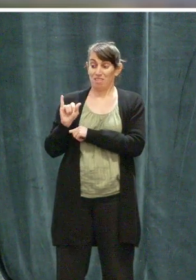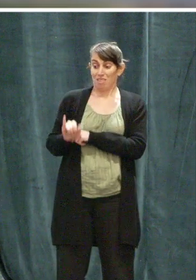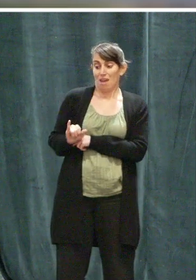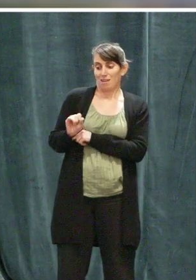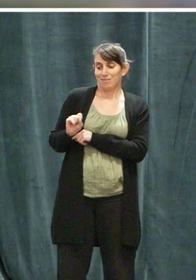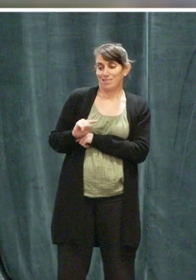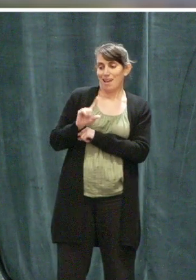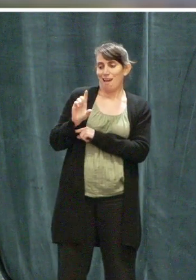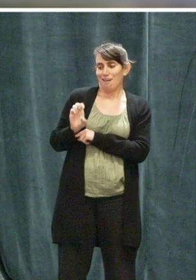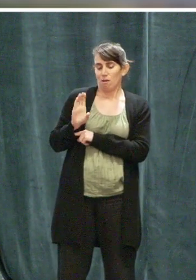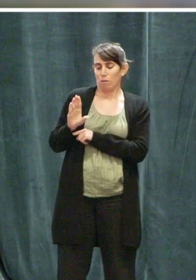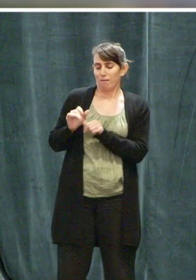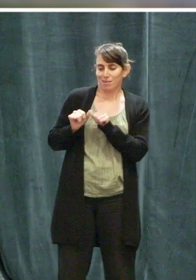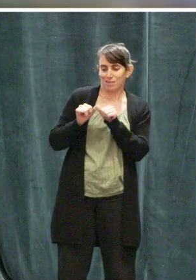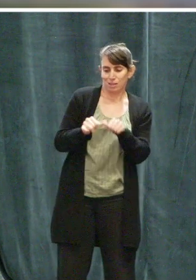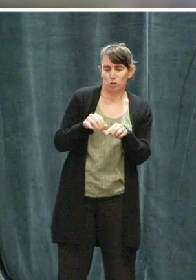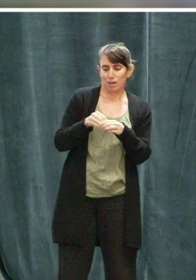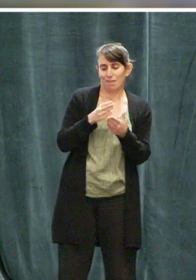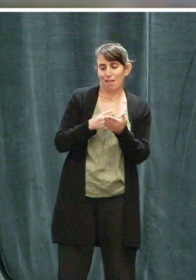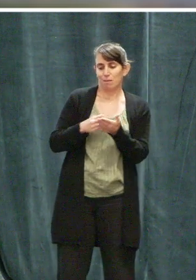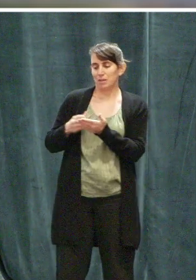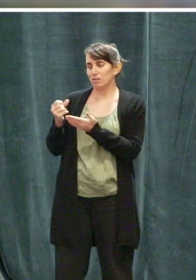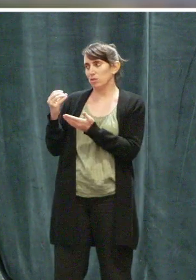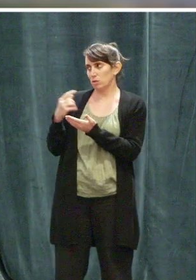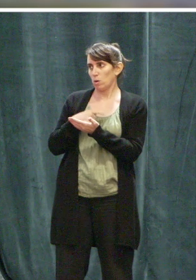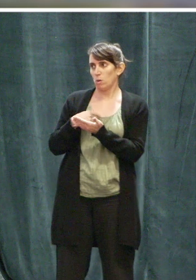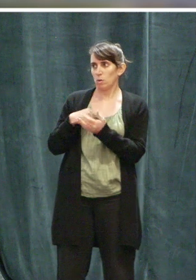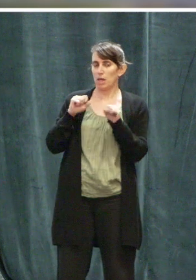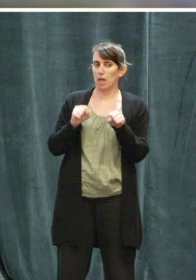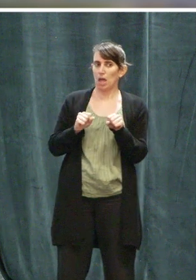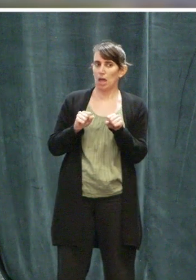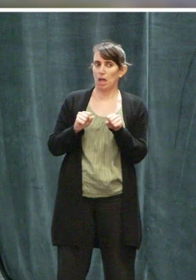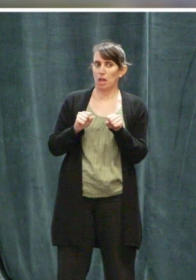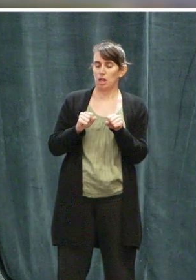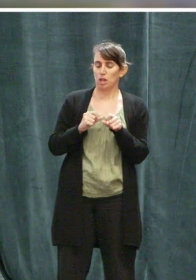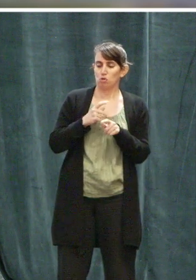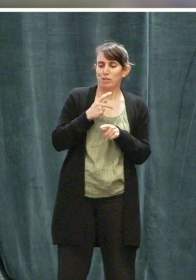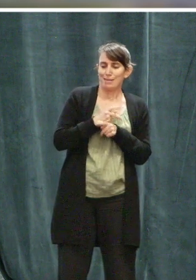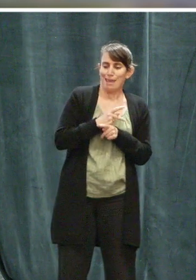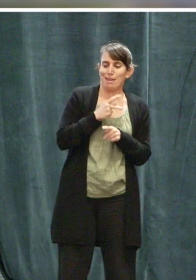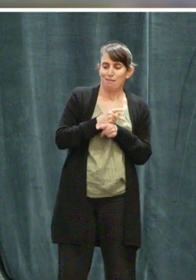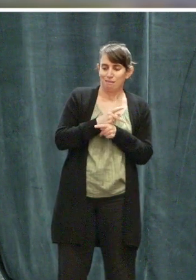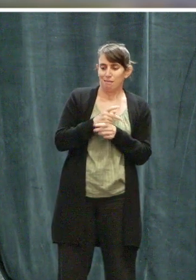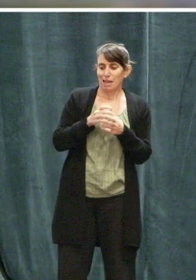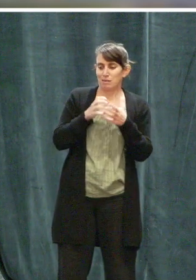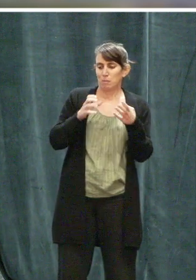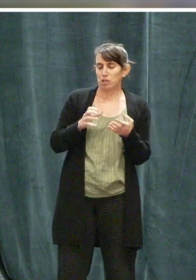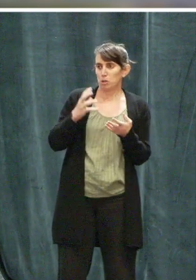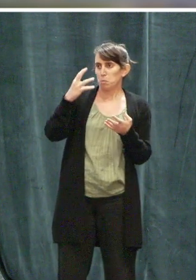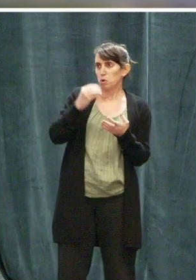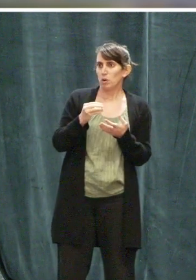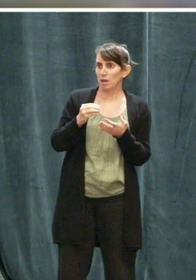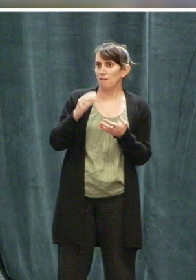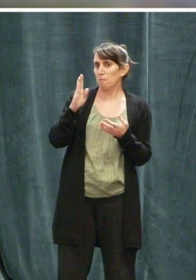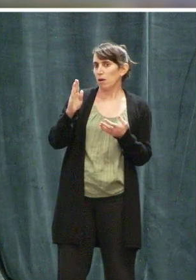continue in the elements so that we can conserve and retain as much of the beauty of